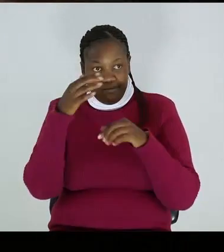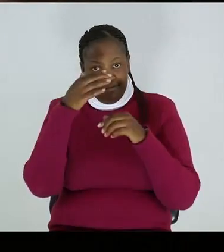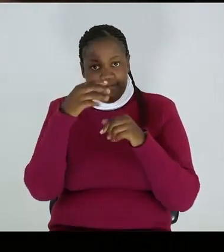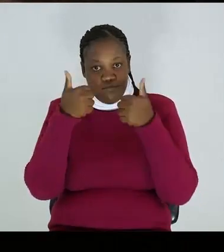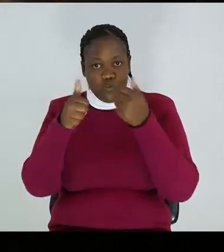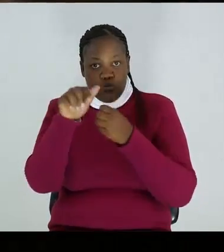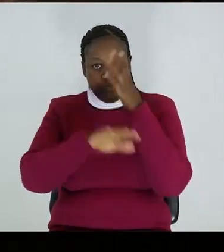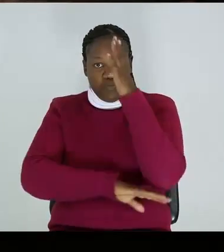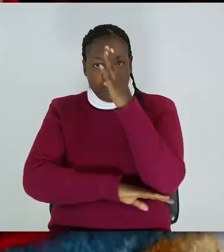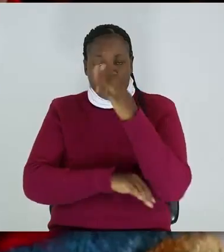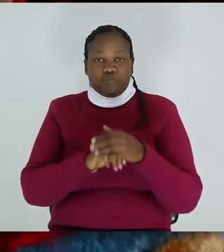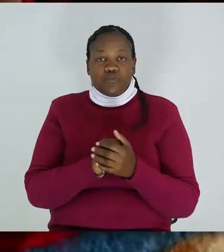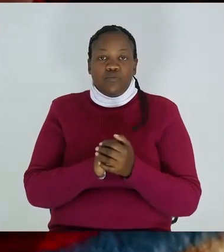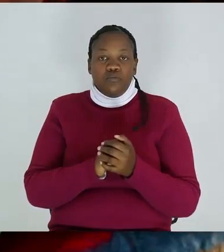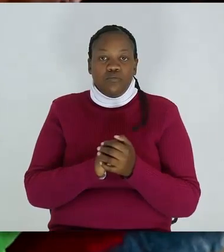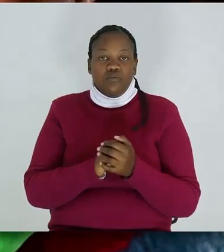day, ma'am.